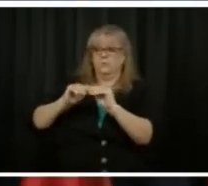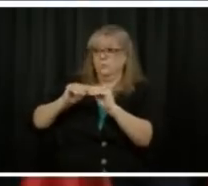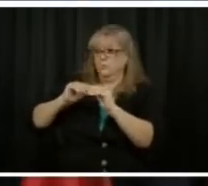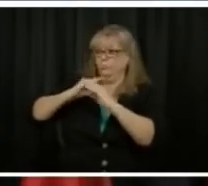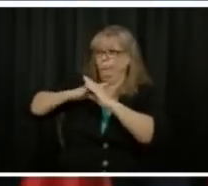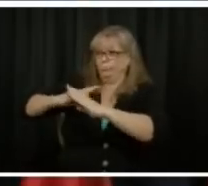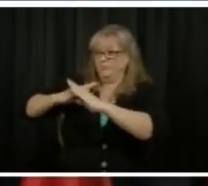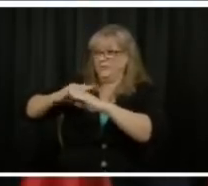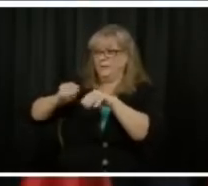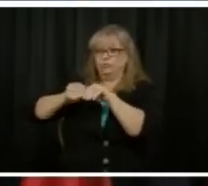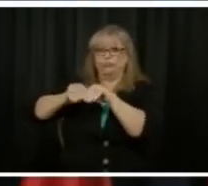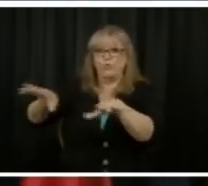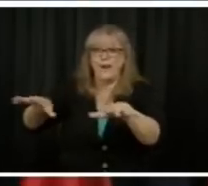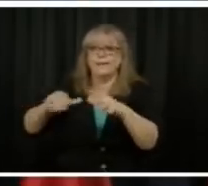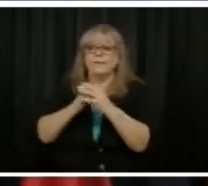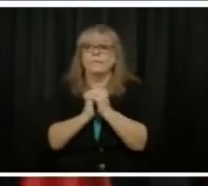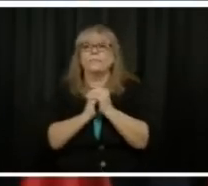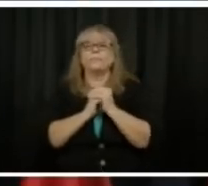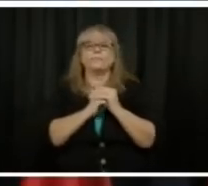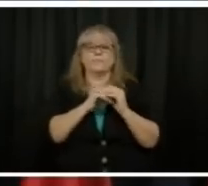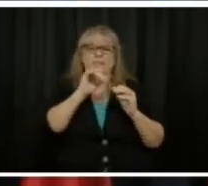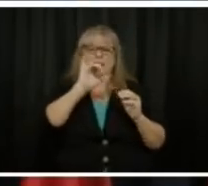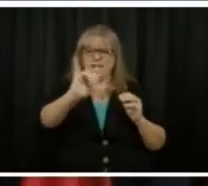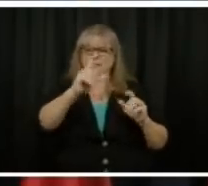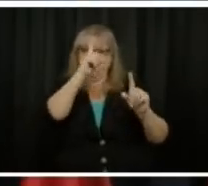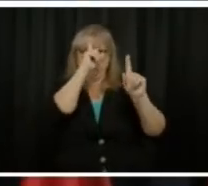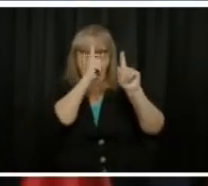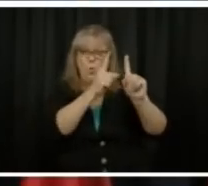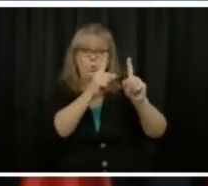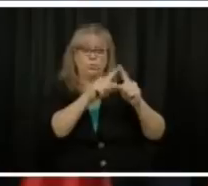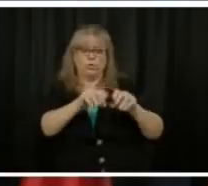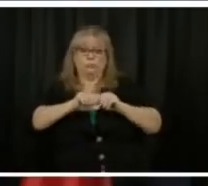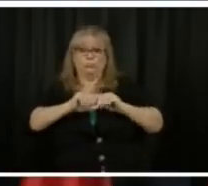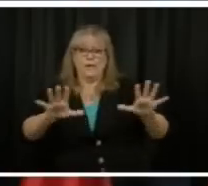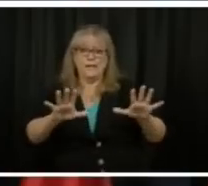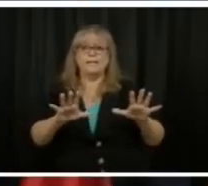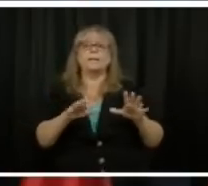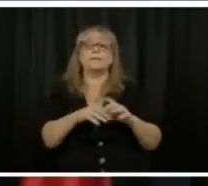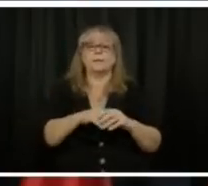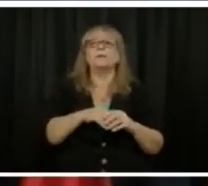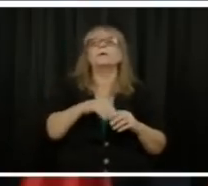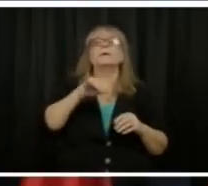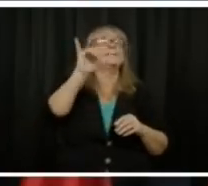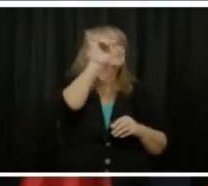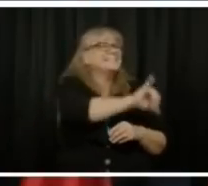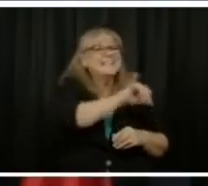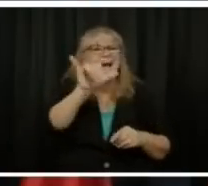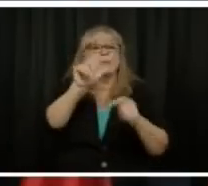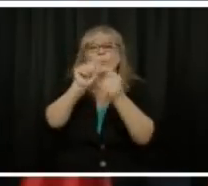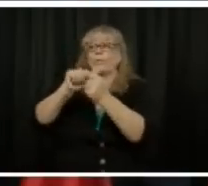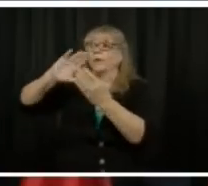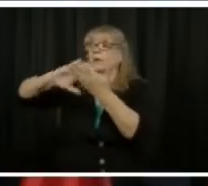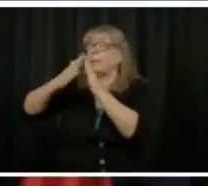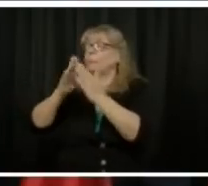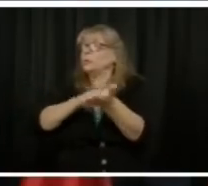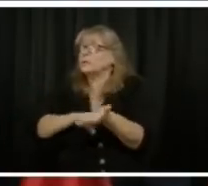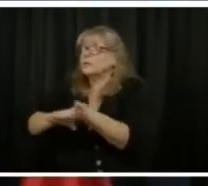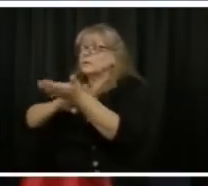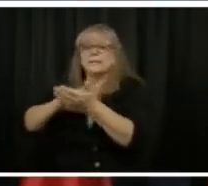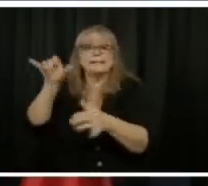goal, to contain outbreaks early, same as other aspects of our society. You want to make sure that you jump on